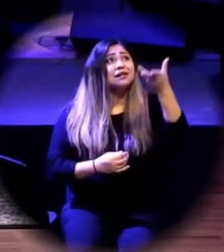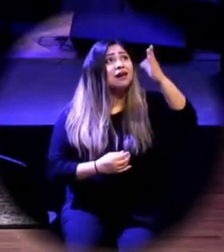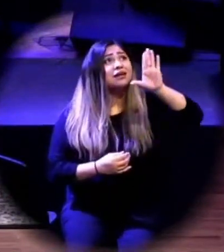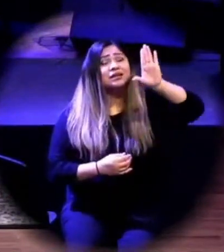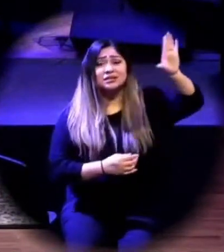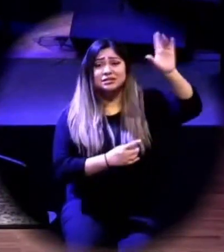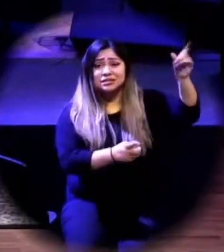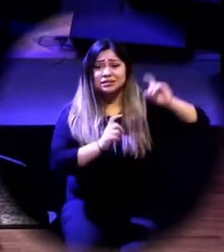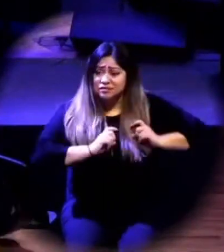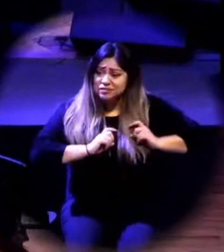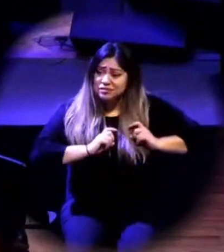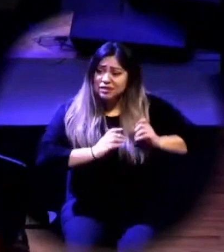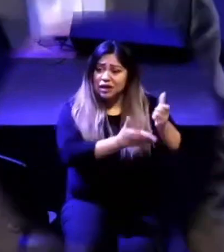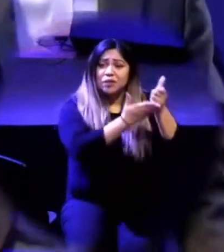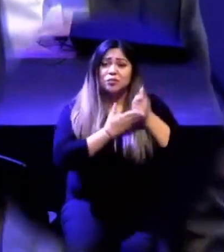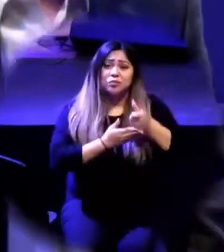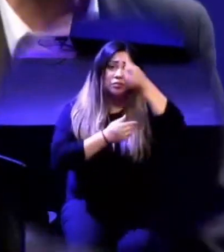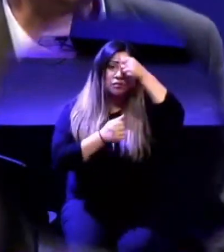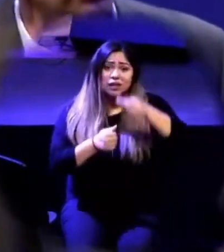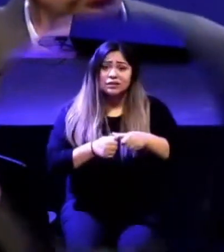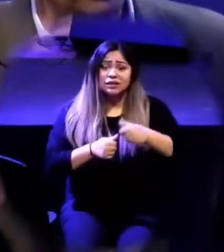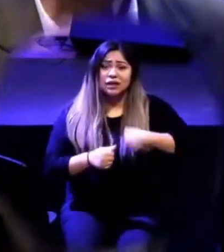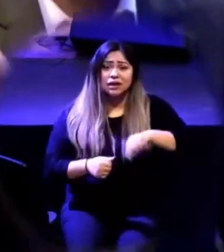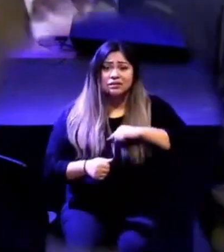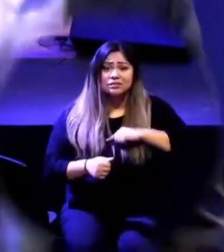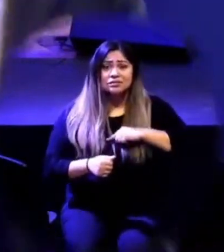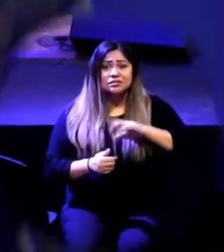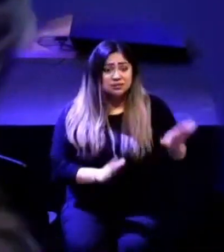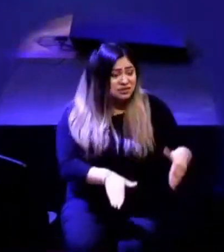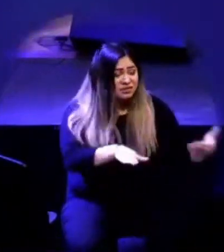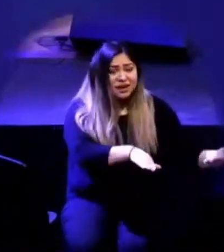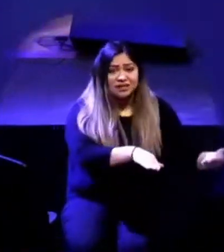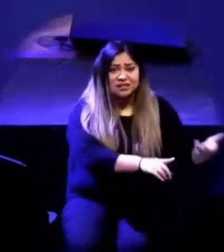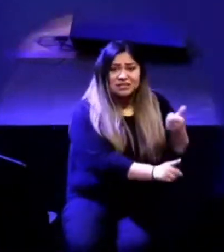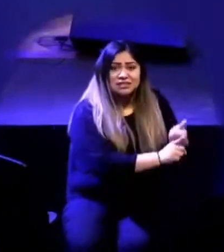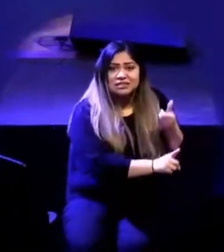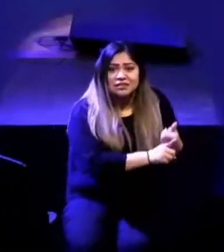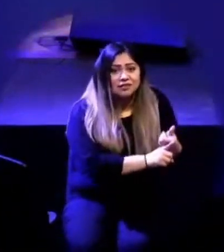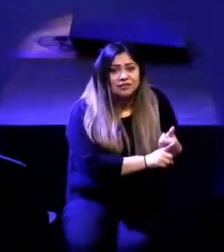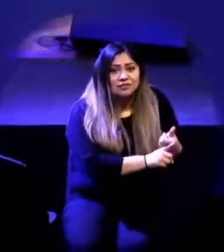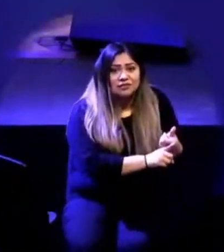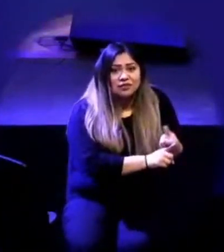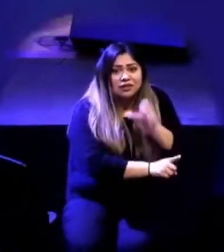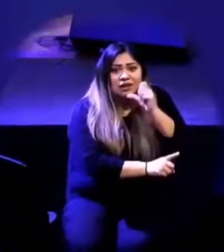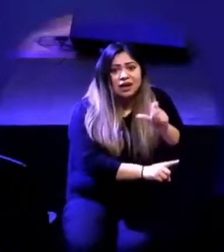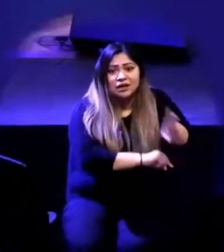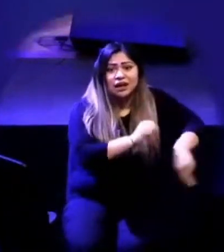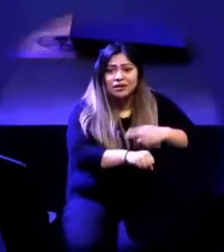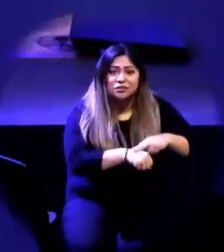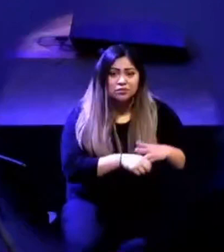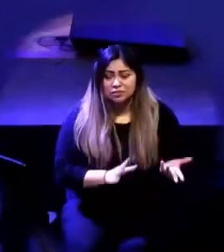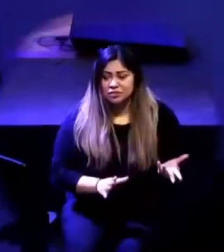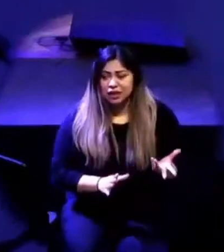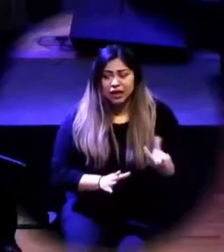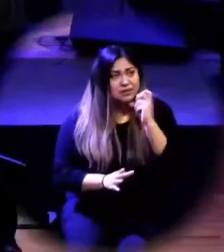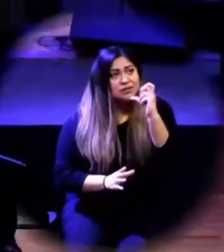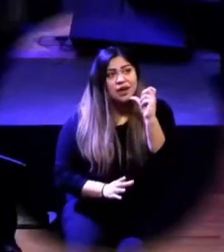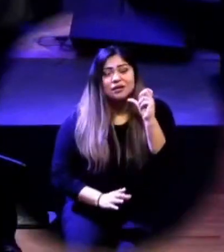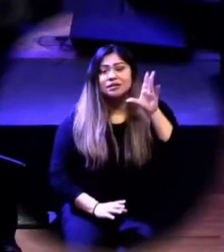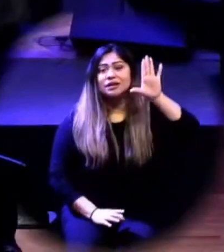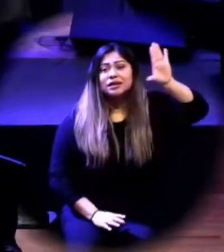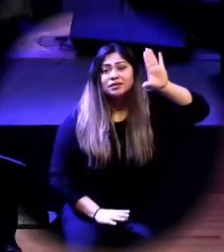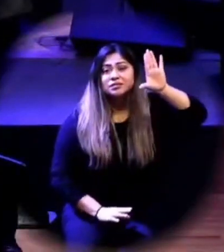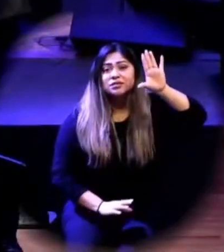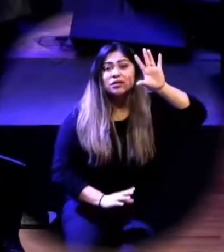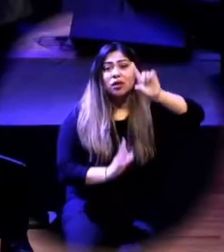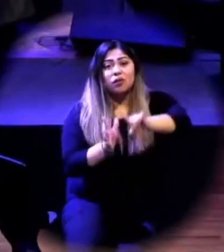help remind us that death is an intruder in this life, that death was not a part of God's original plan,